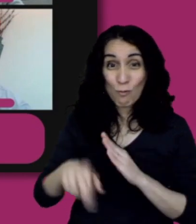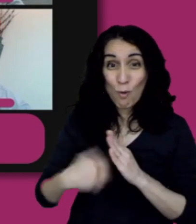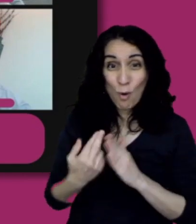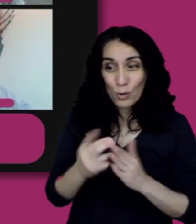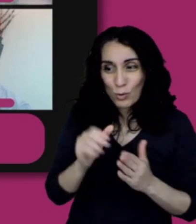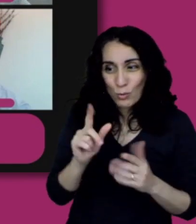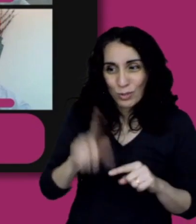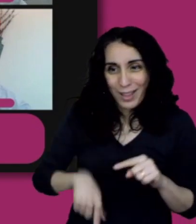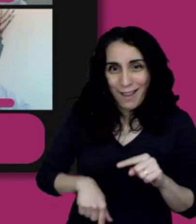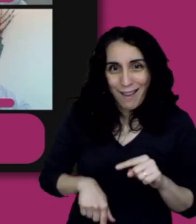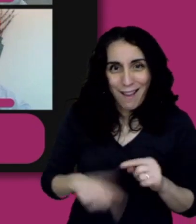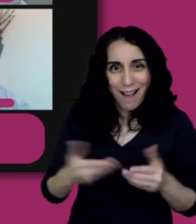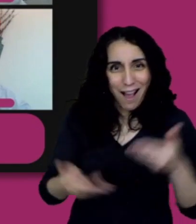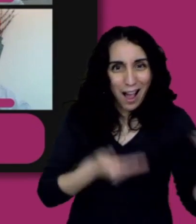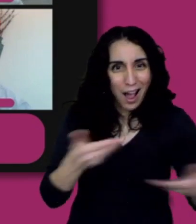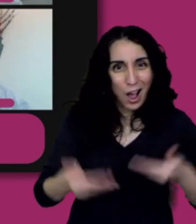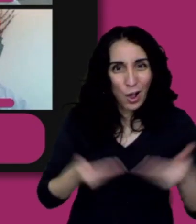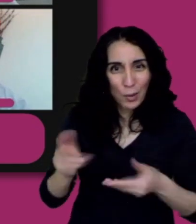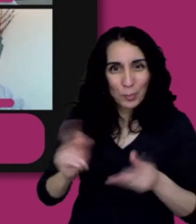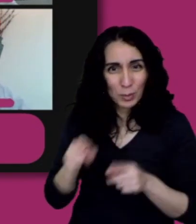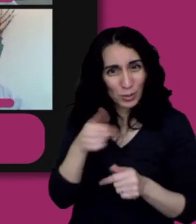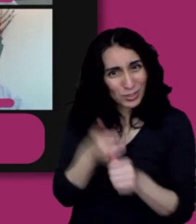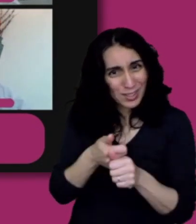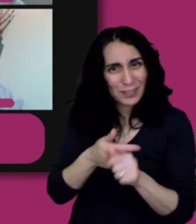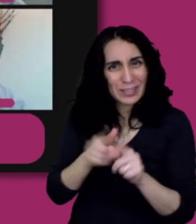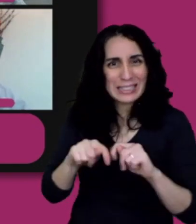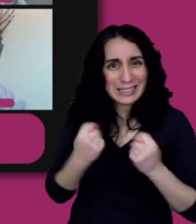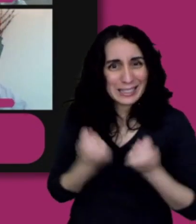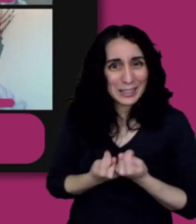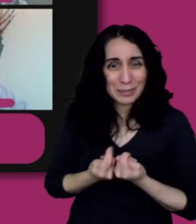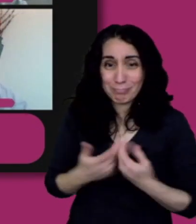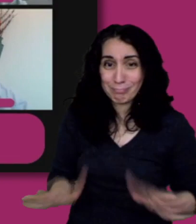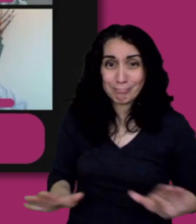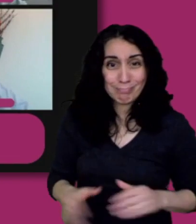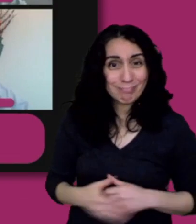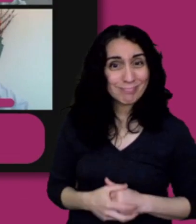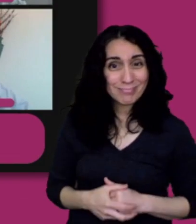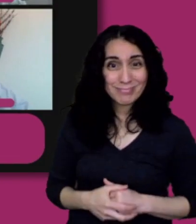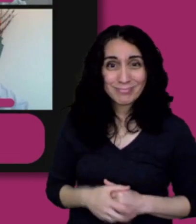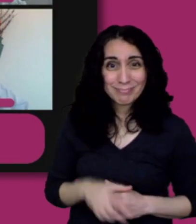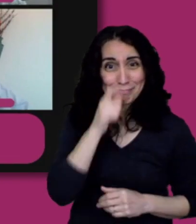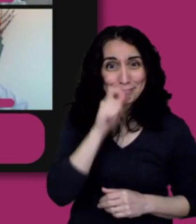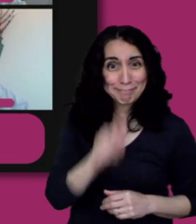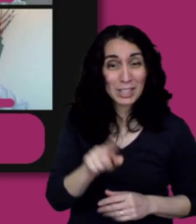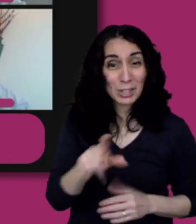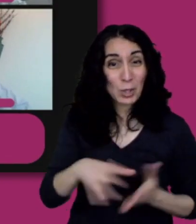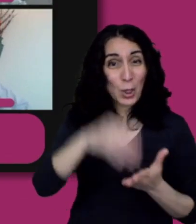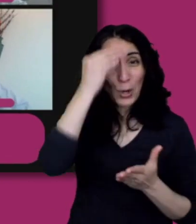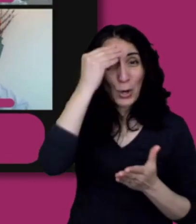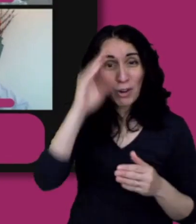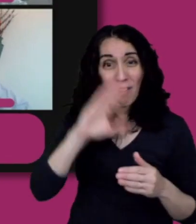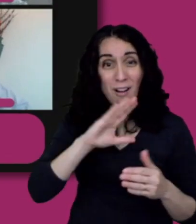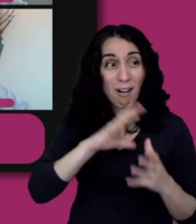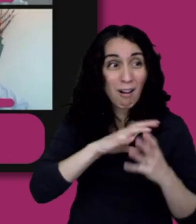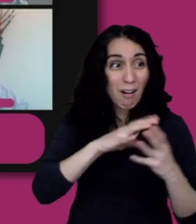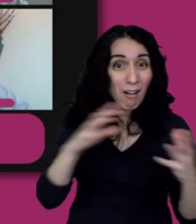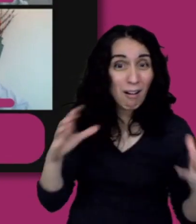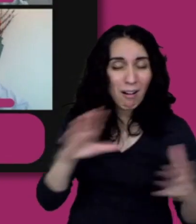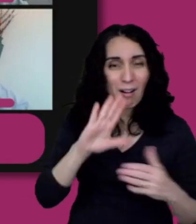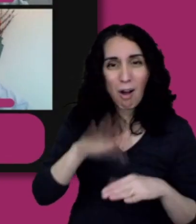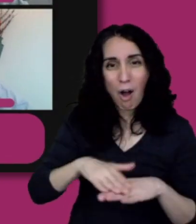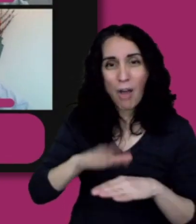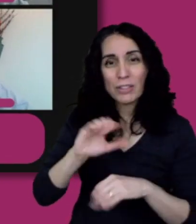hire a team. You are the team, and there's a lot of learning on the job as you go